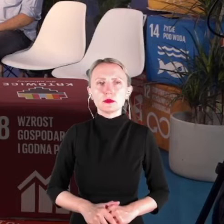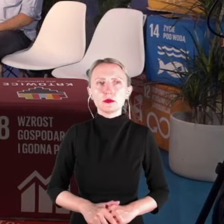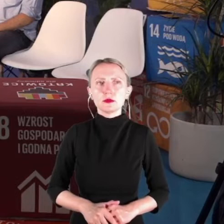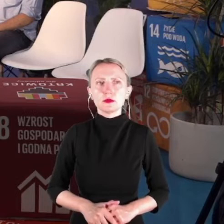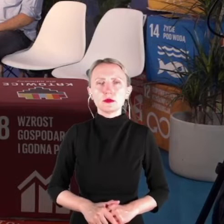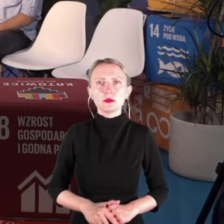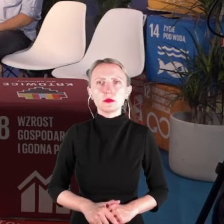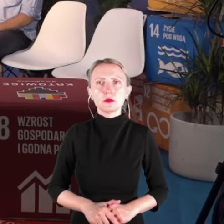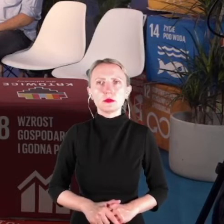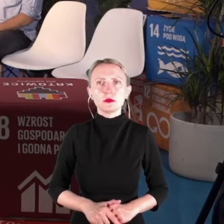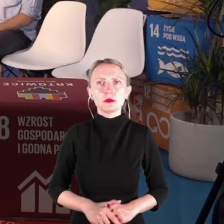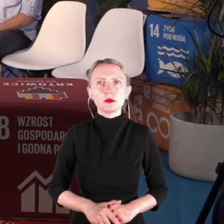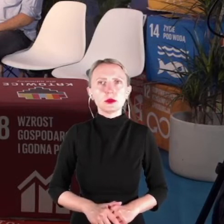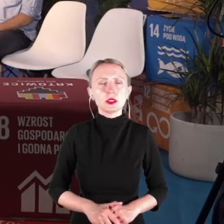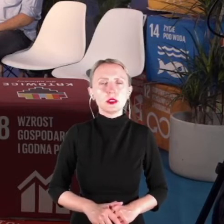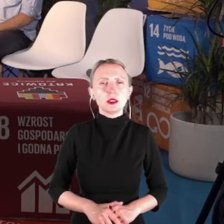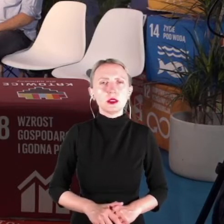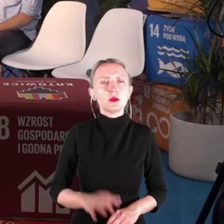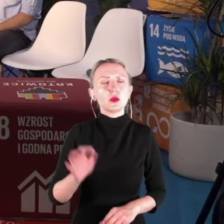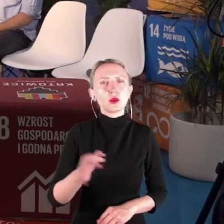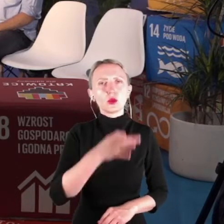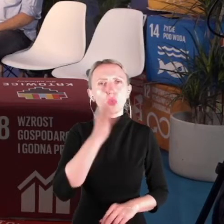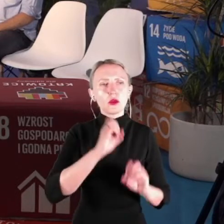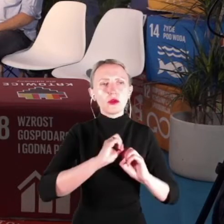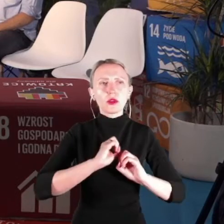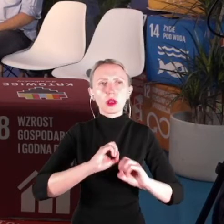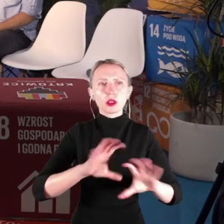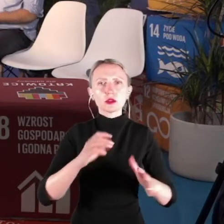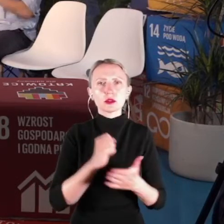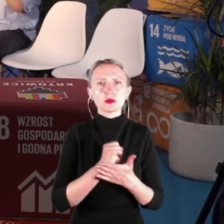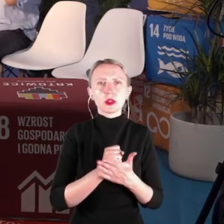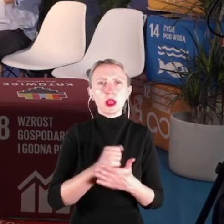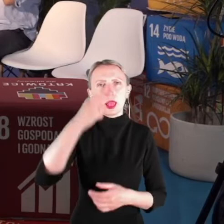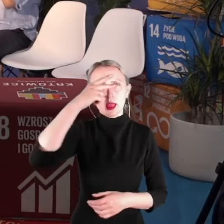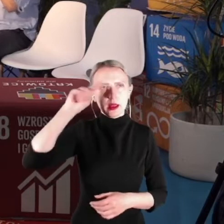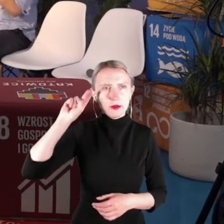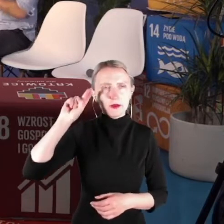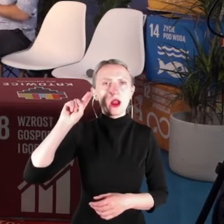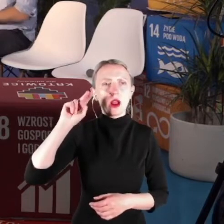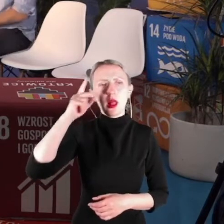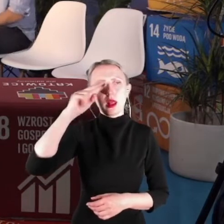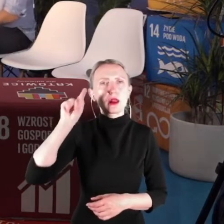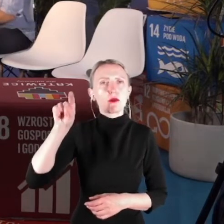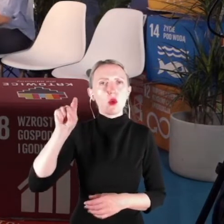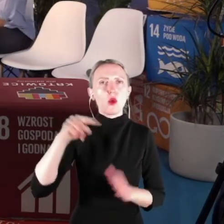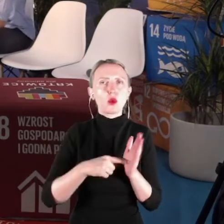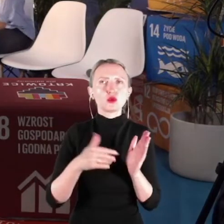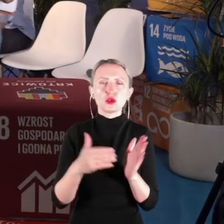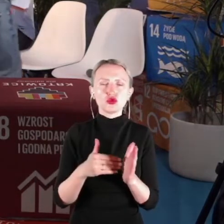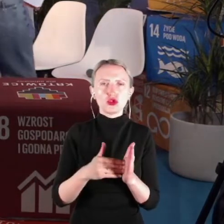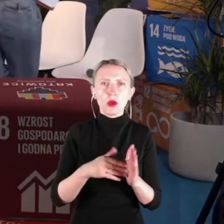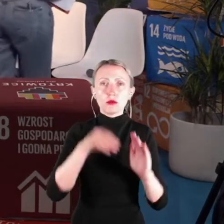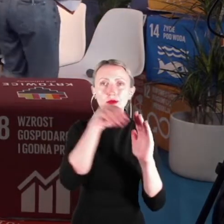defined aspect is that Visaginas would have to store nuclear waste. We are not sure what will be there in 20 years, 30 years, 100 years,